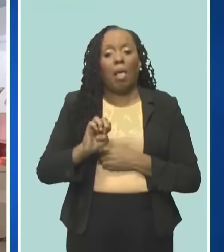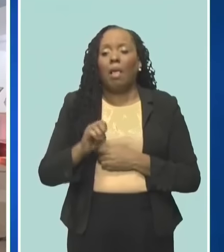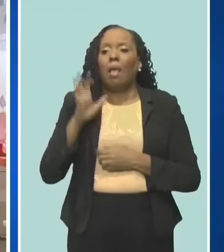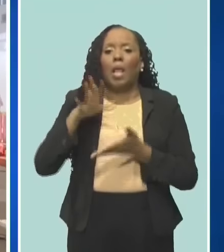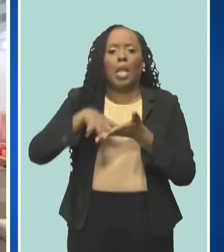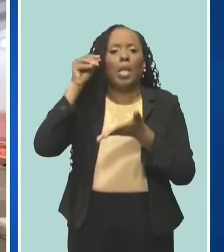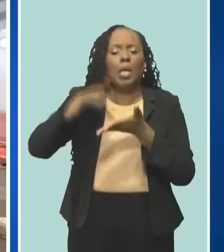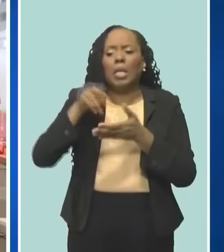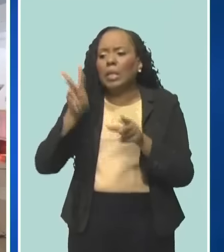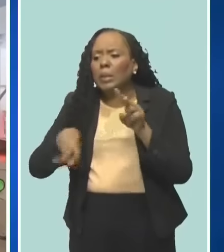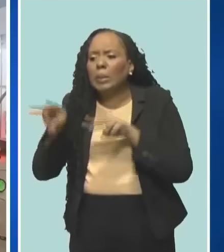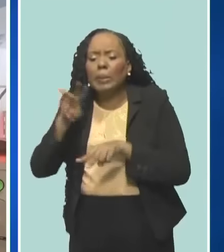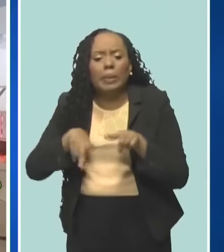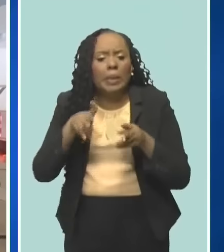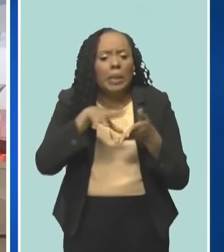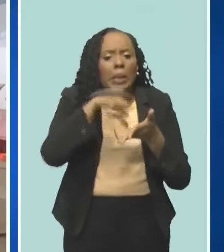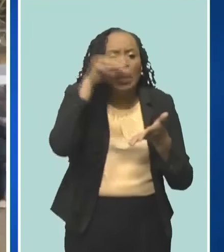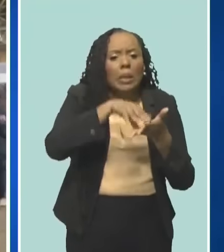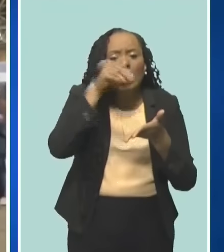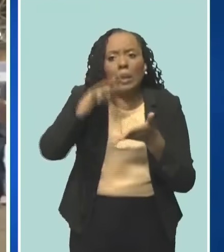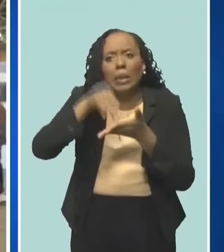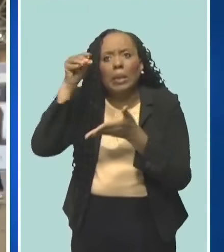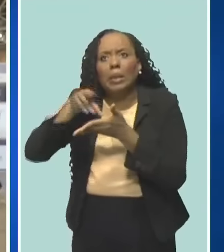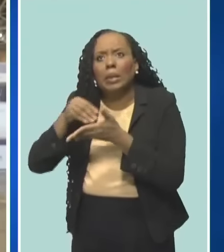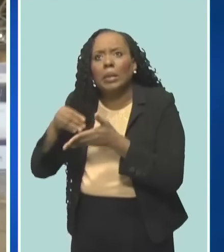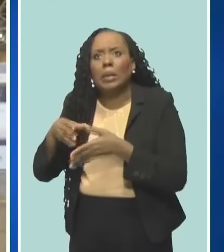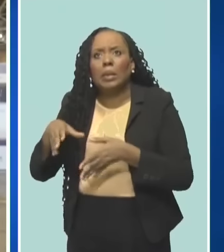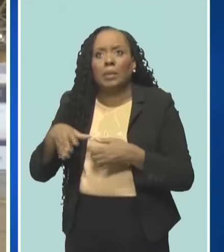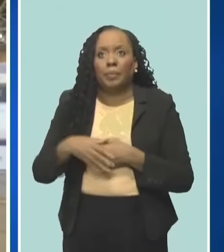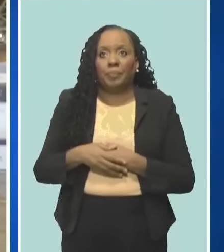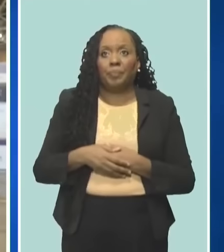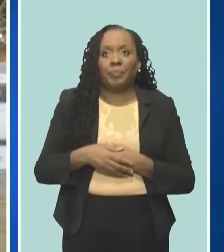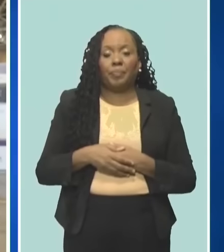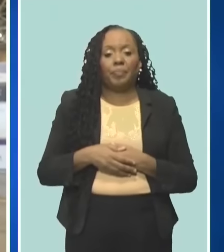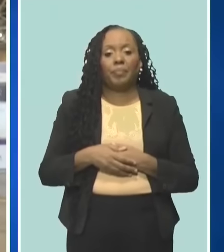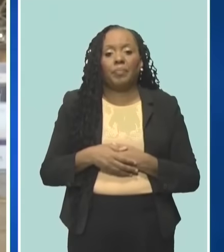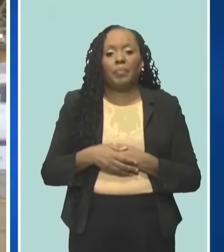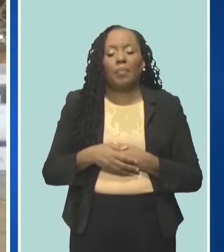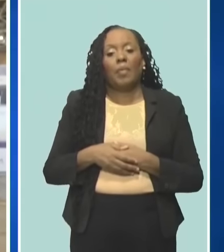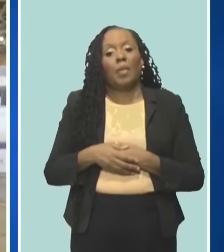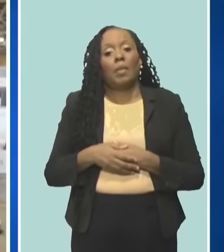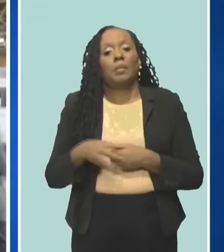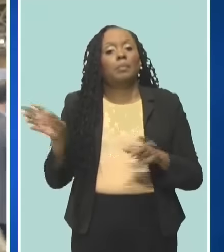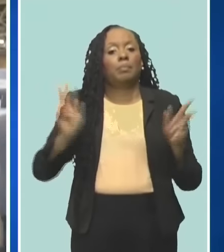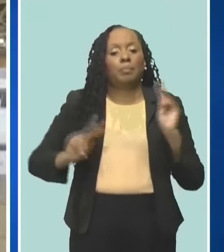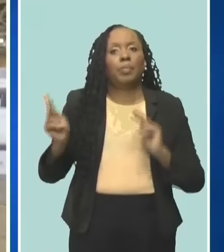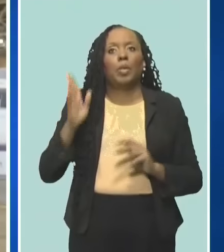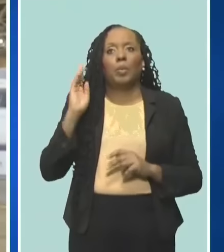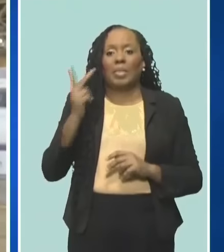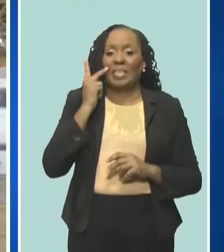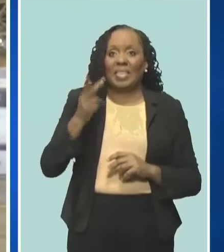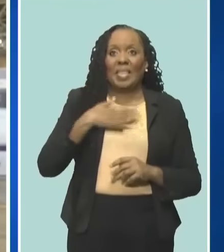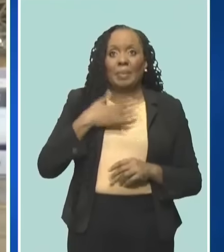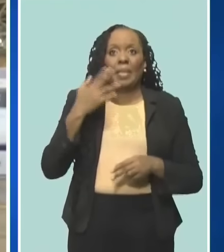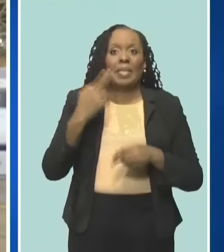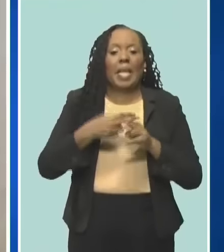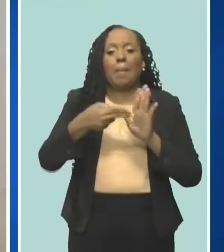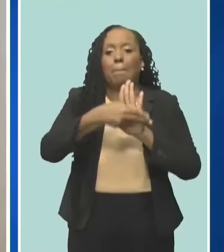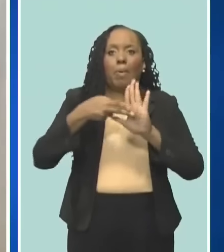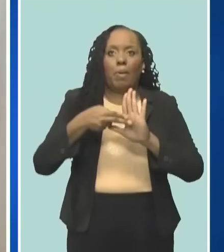really impressive, really fun. It was awesome. It puts my name out there to other companies, whether it be locally or